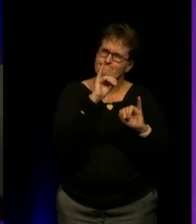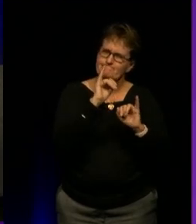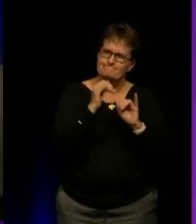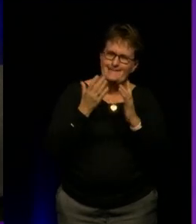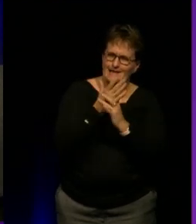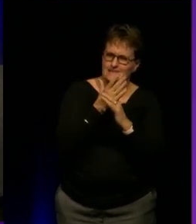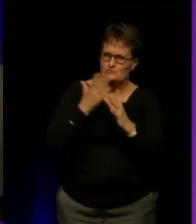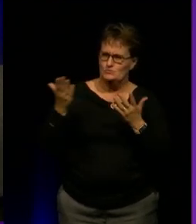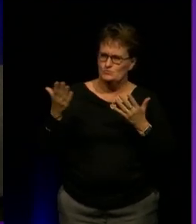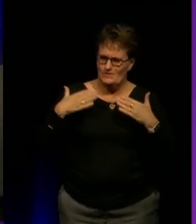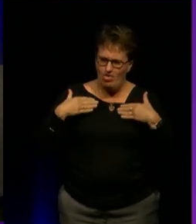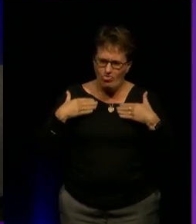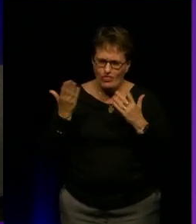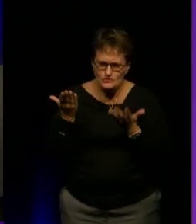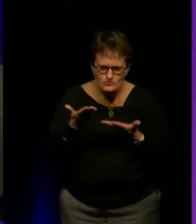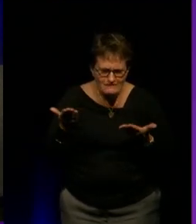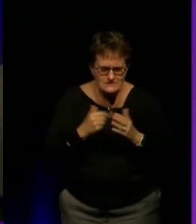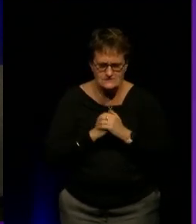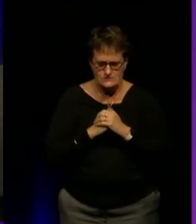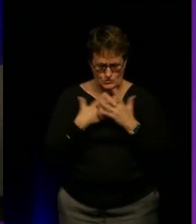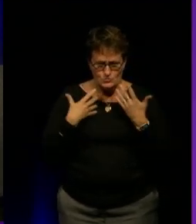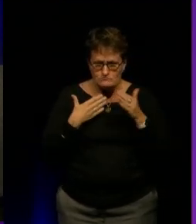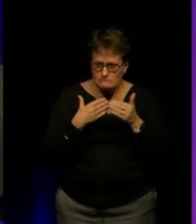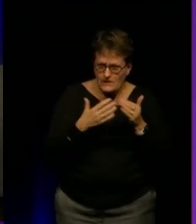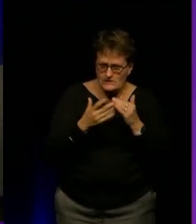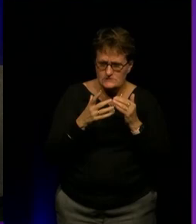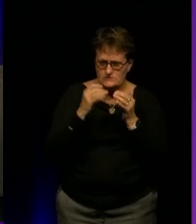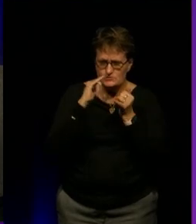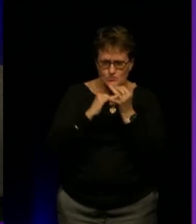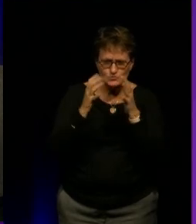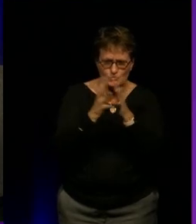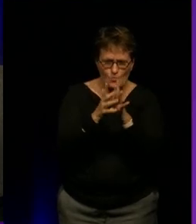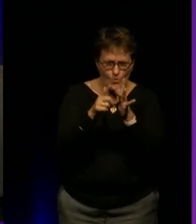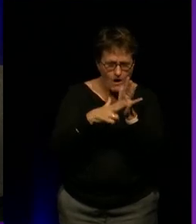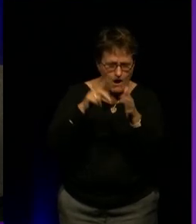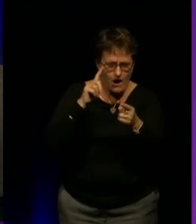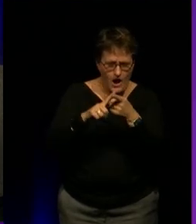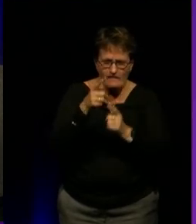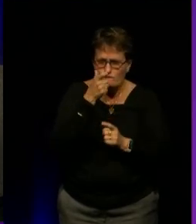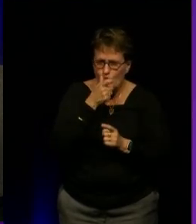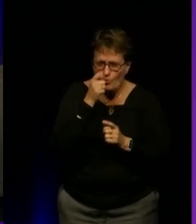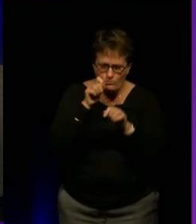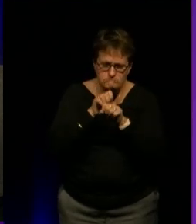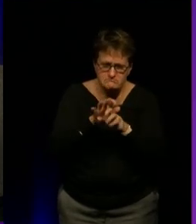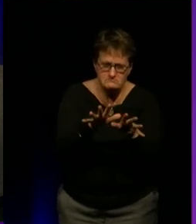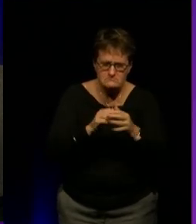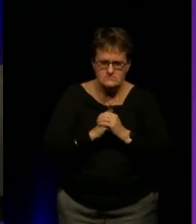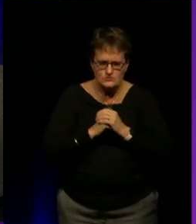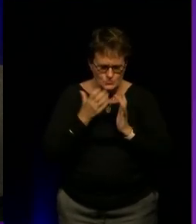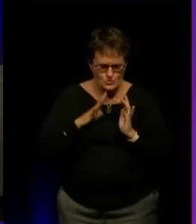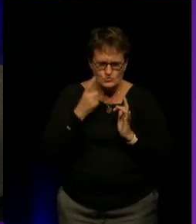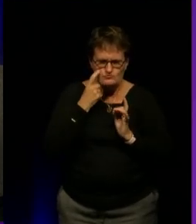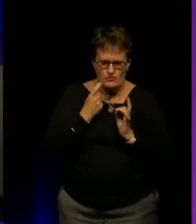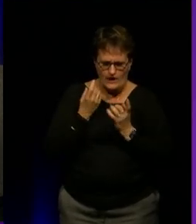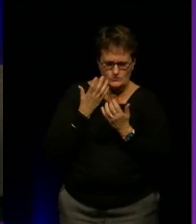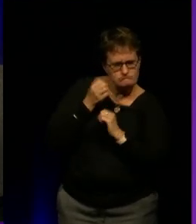services, dealing with the swine flu epidemic, wanting to make a real dent in the transmission of flu in the community, coming